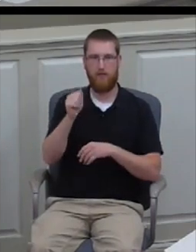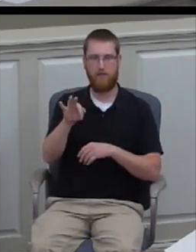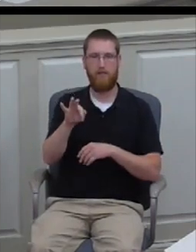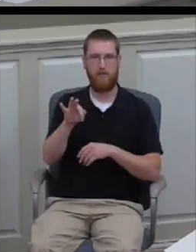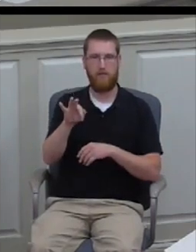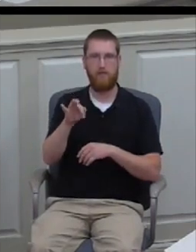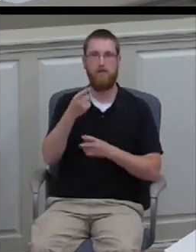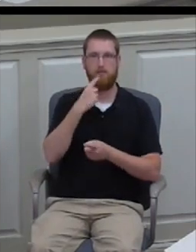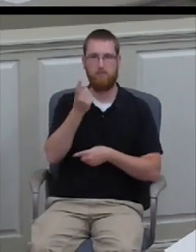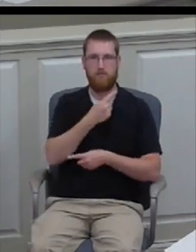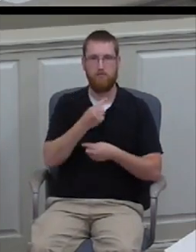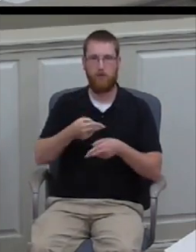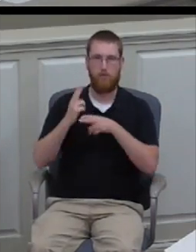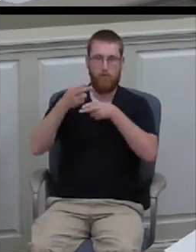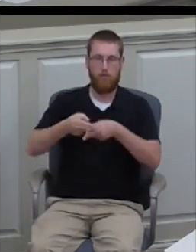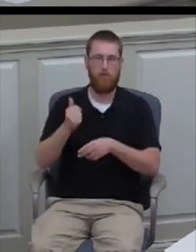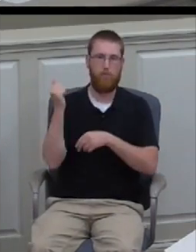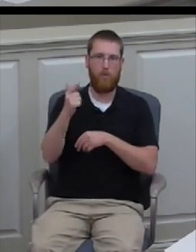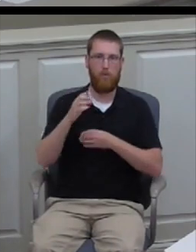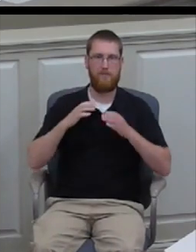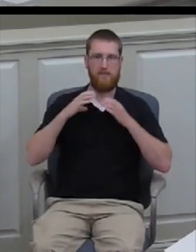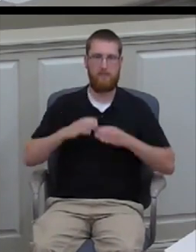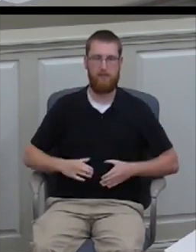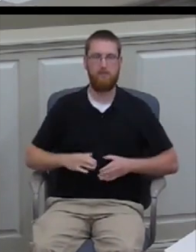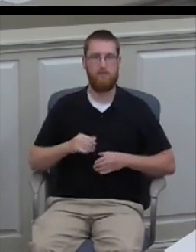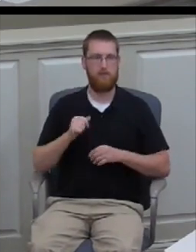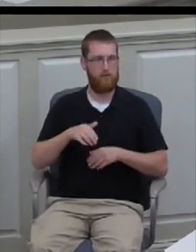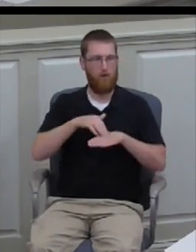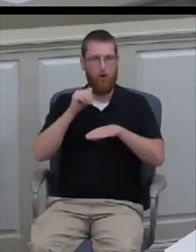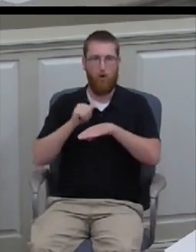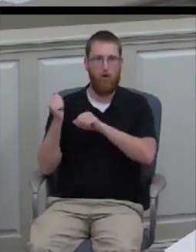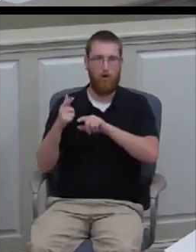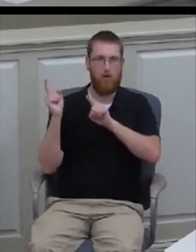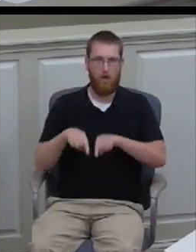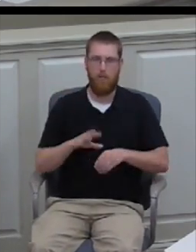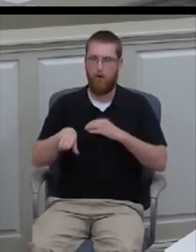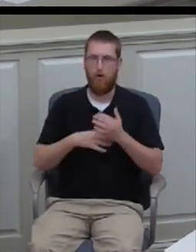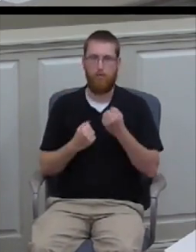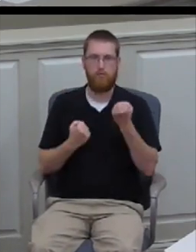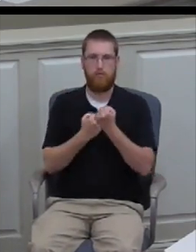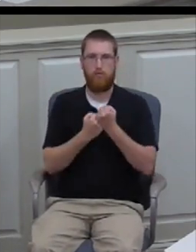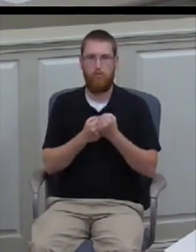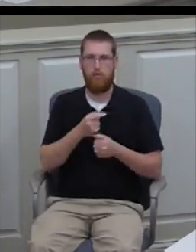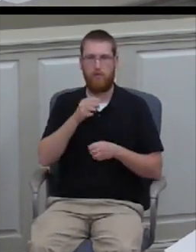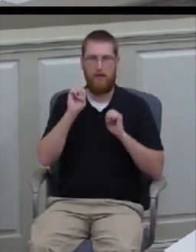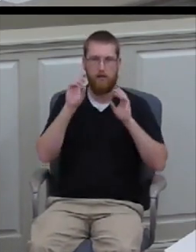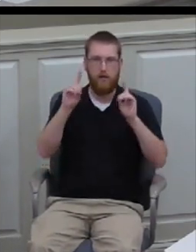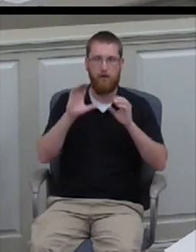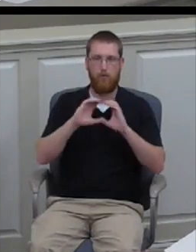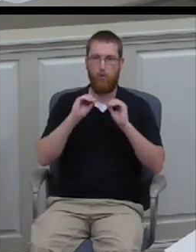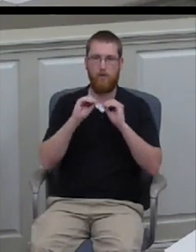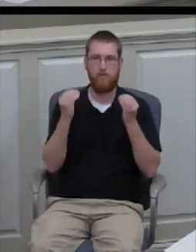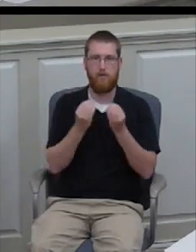2019 do hereby call upon all citizens of Danville and upon all patriotic, civic, and education